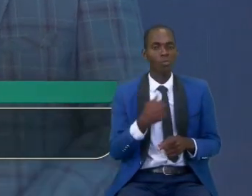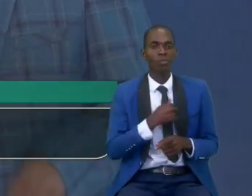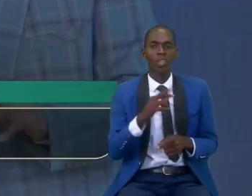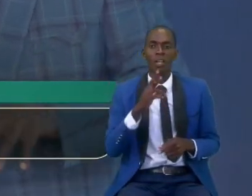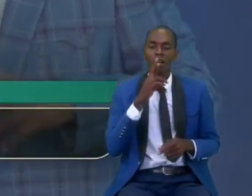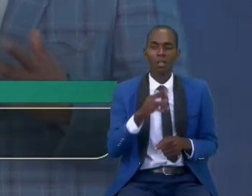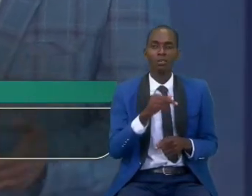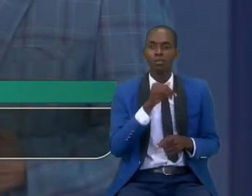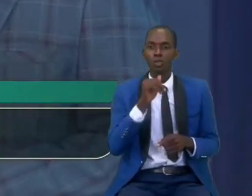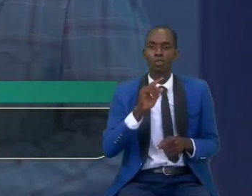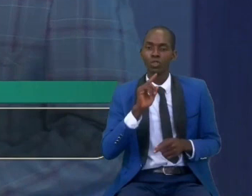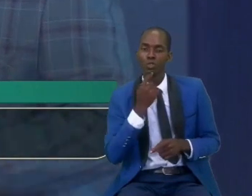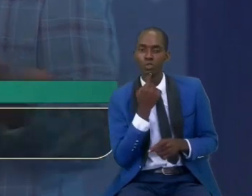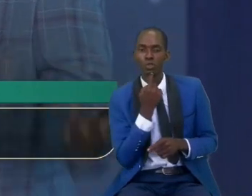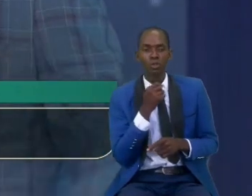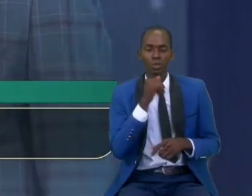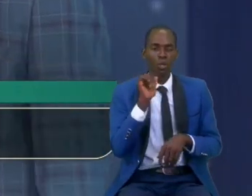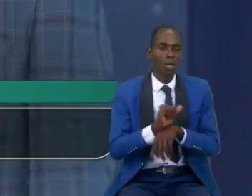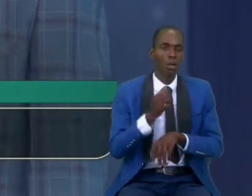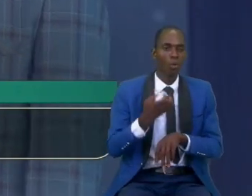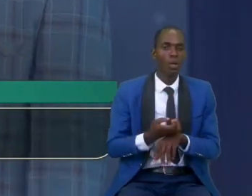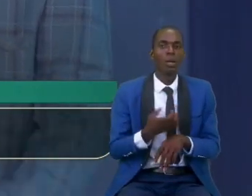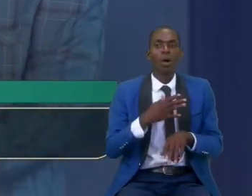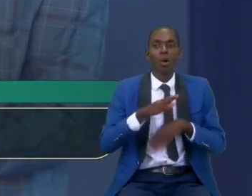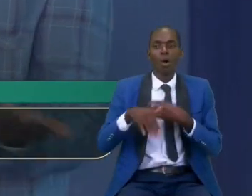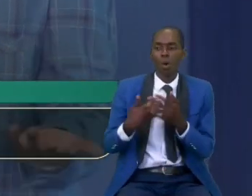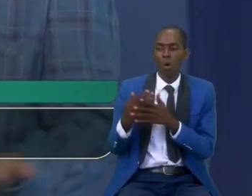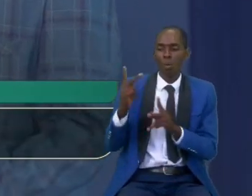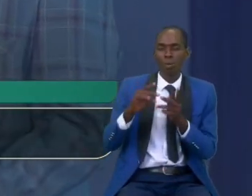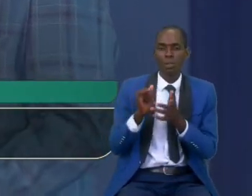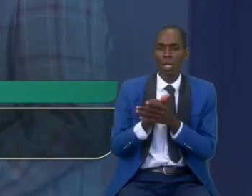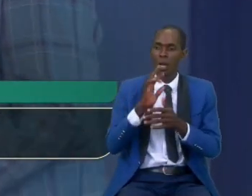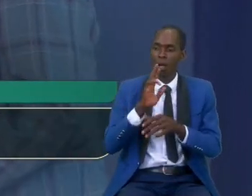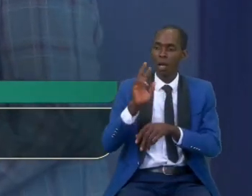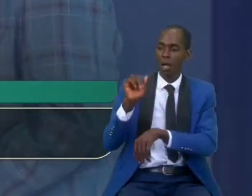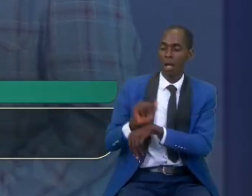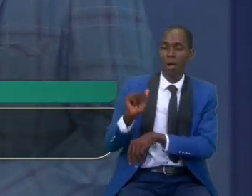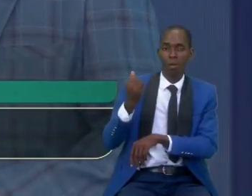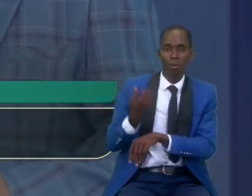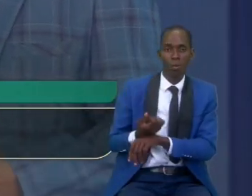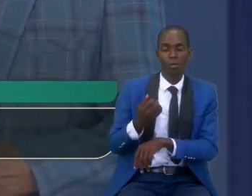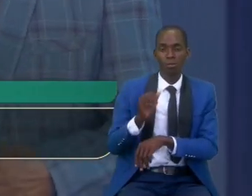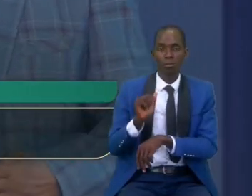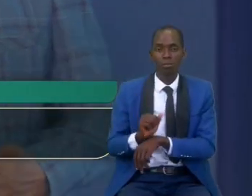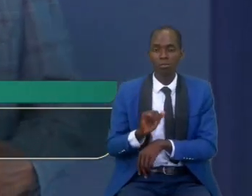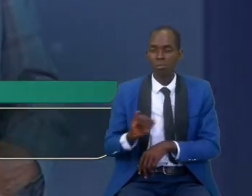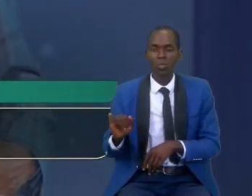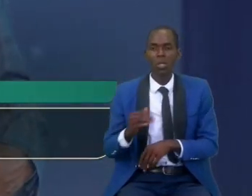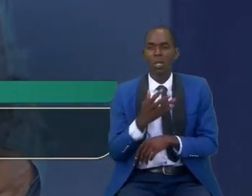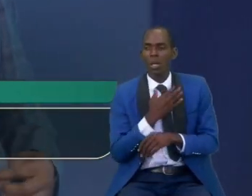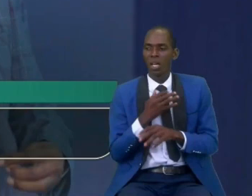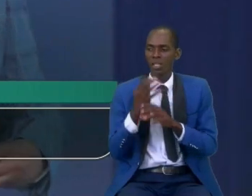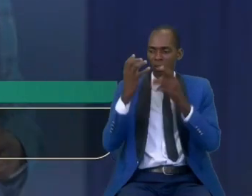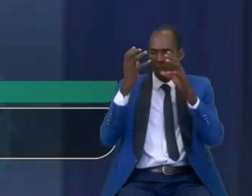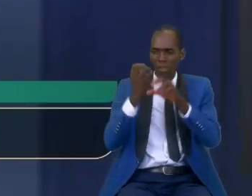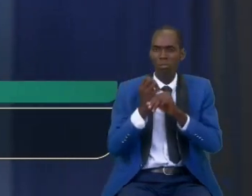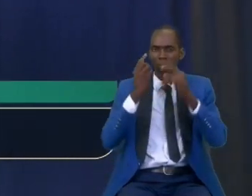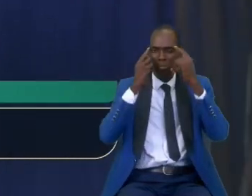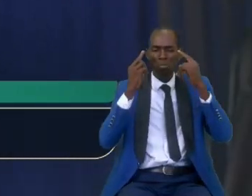moving on, they are achieving this and they are achieving that, and then we are behind. And the only thing we can do